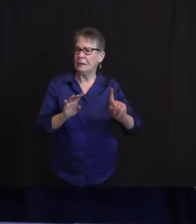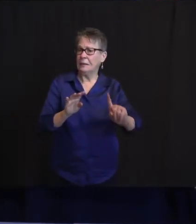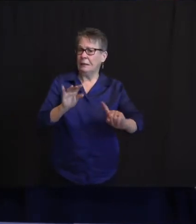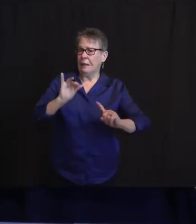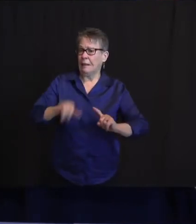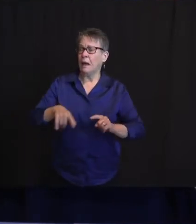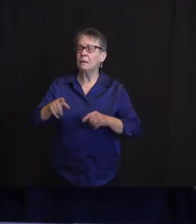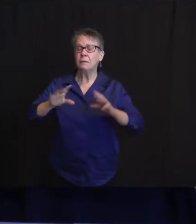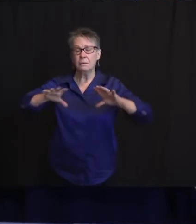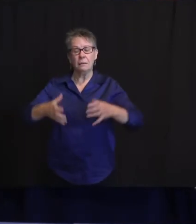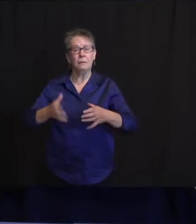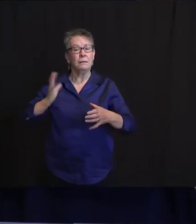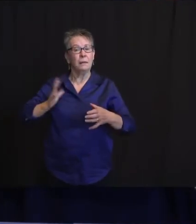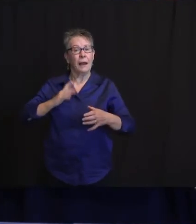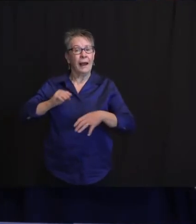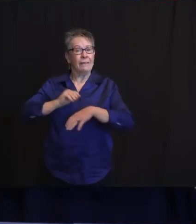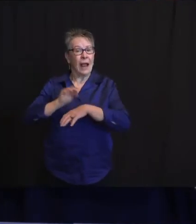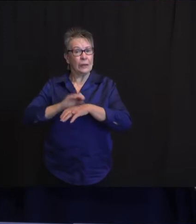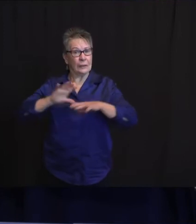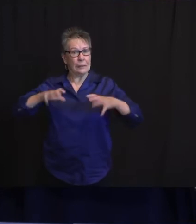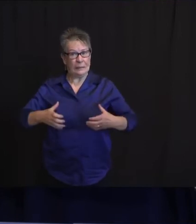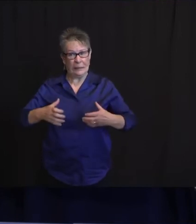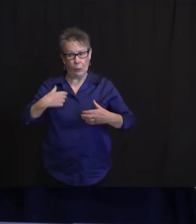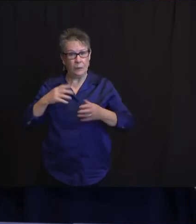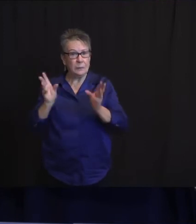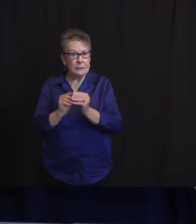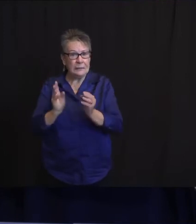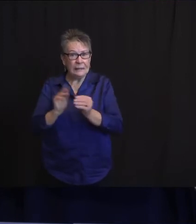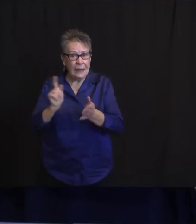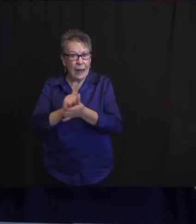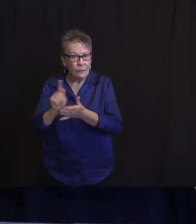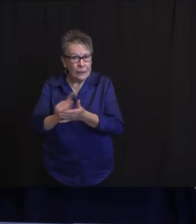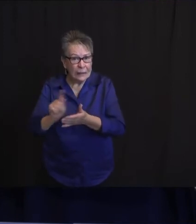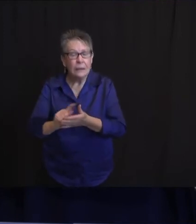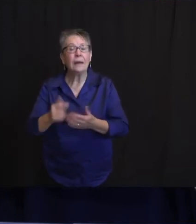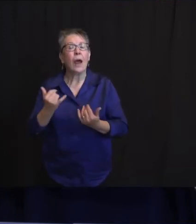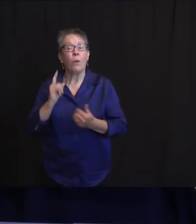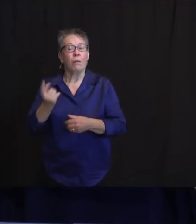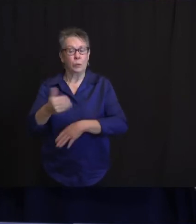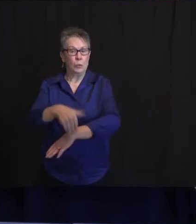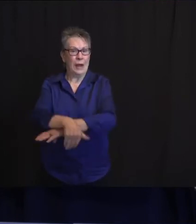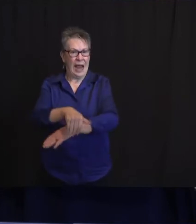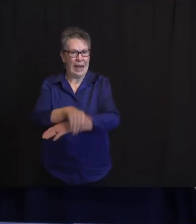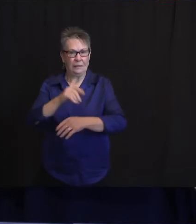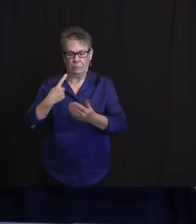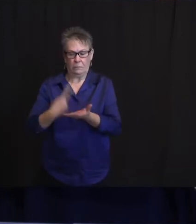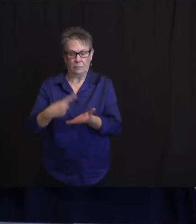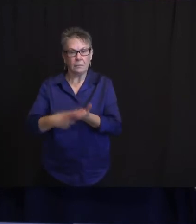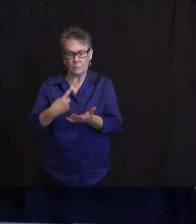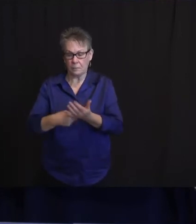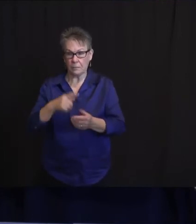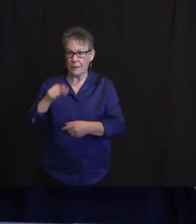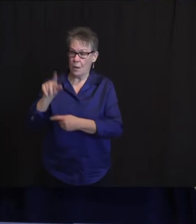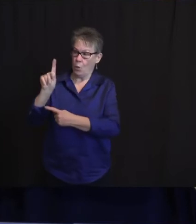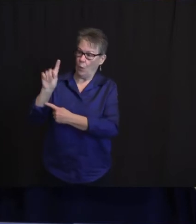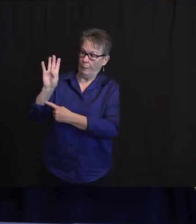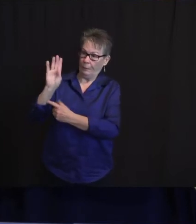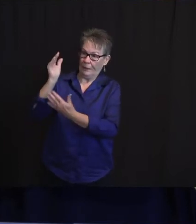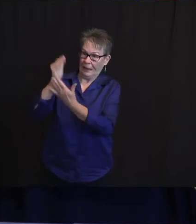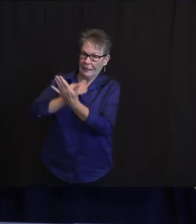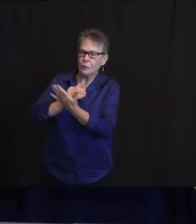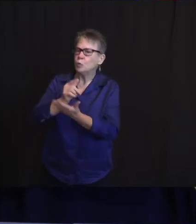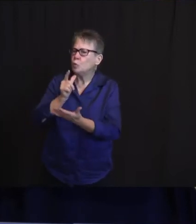They'll be meeting tonight to discuss the 1B categorization and the prioritization. As far